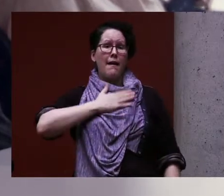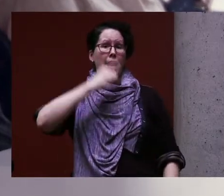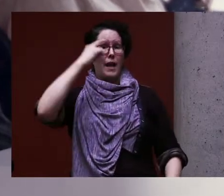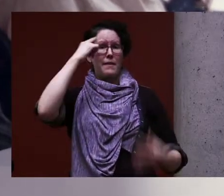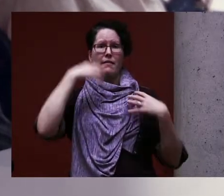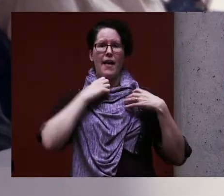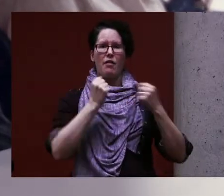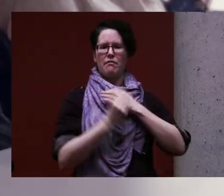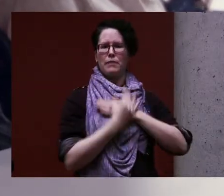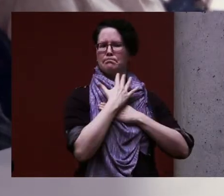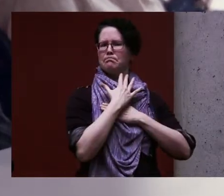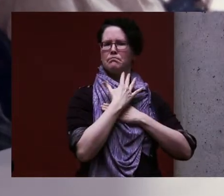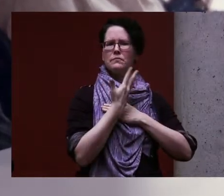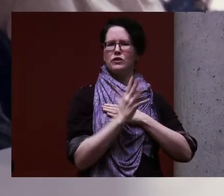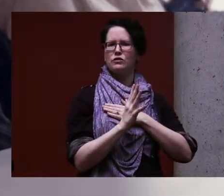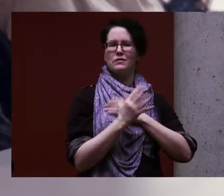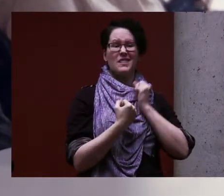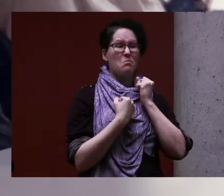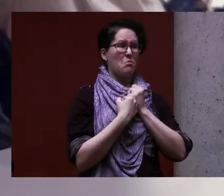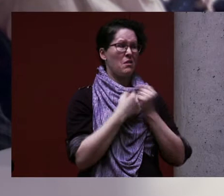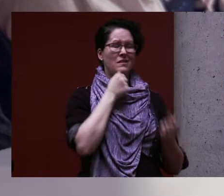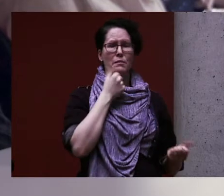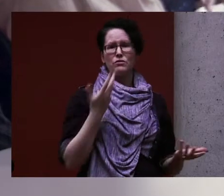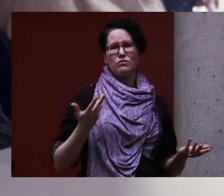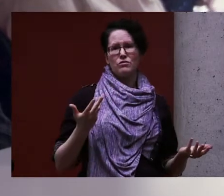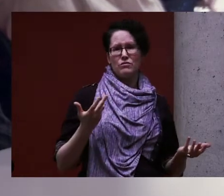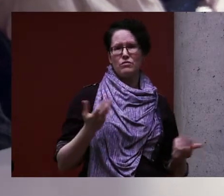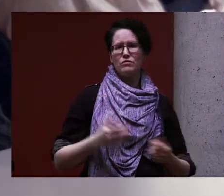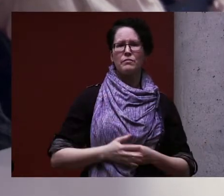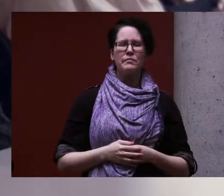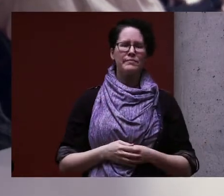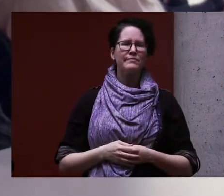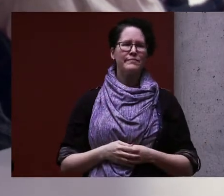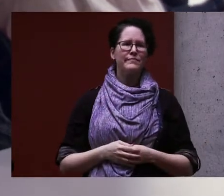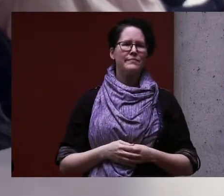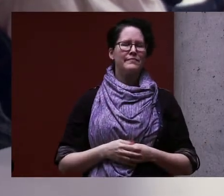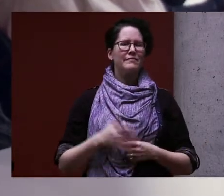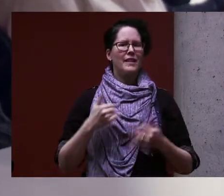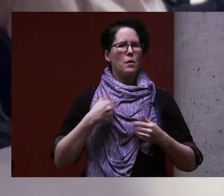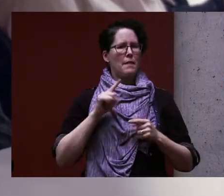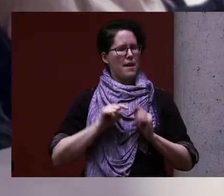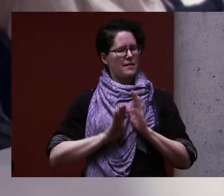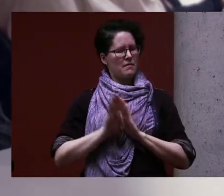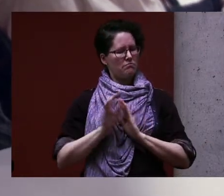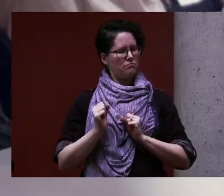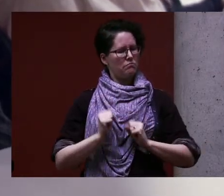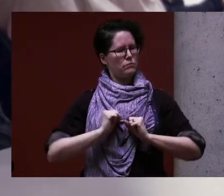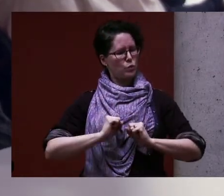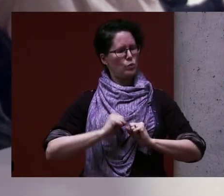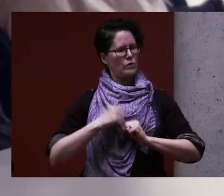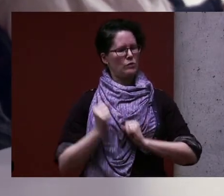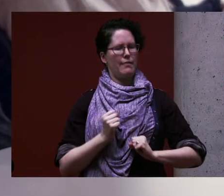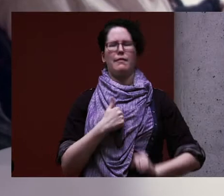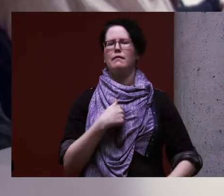health, especially with no support. This is where your strength has prevailed.